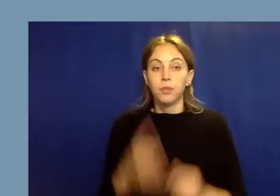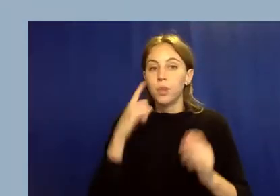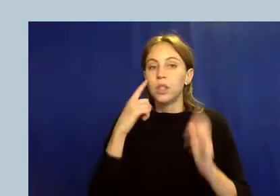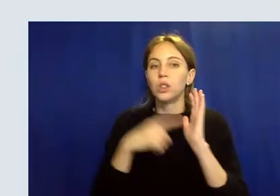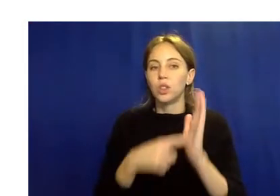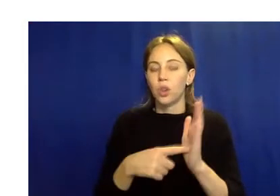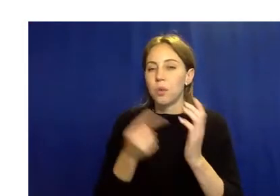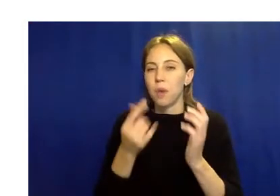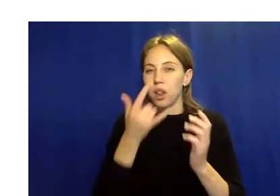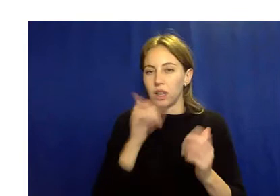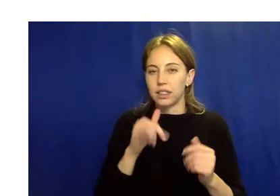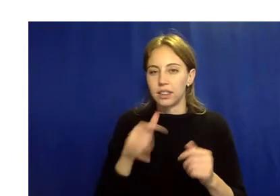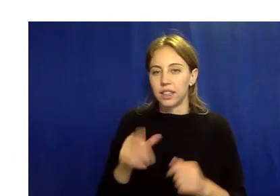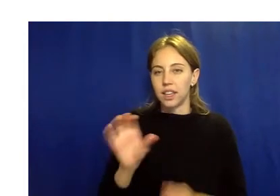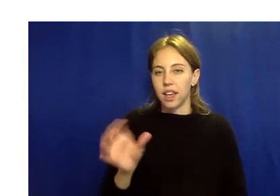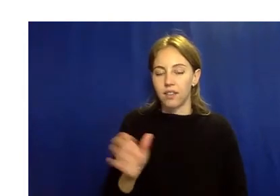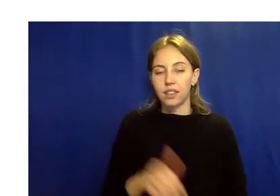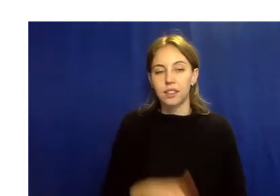in Canvas work.